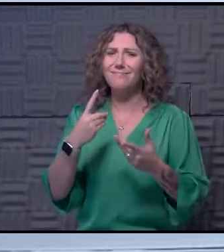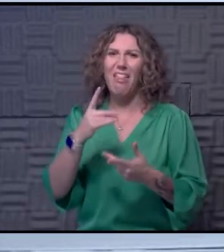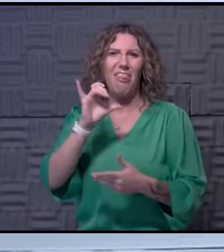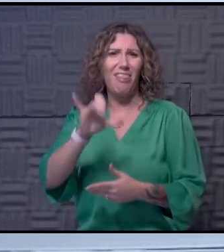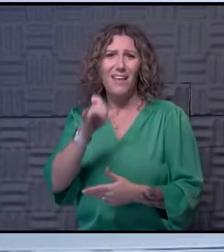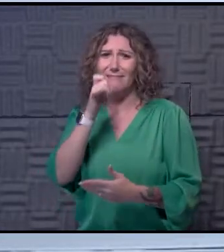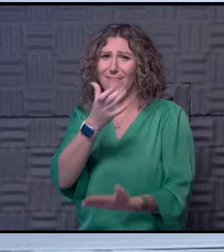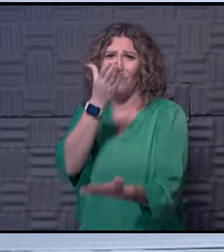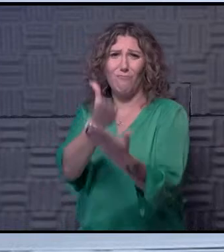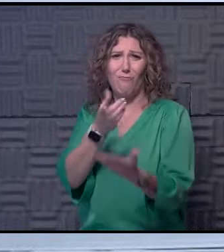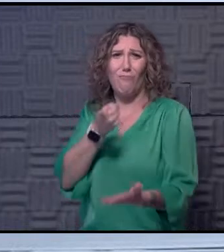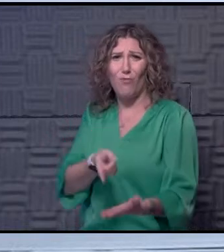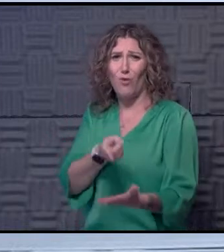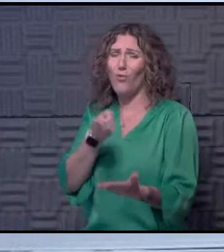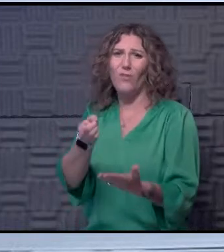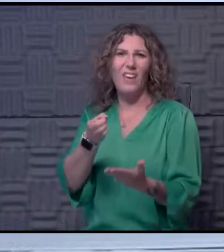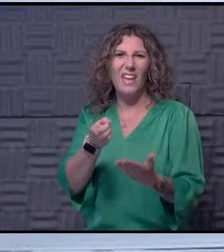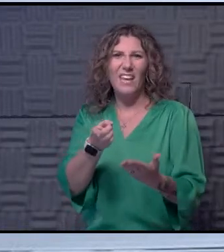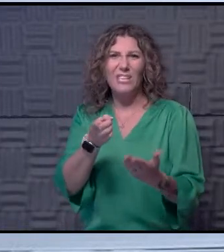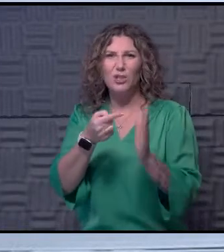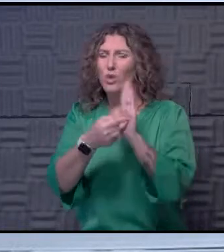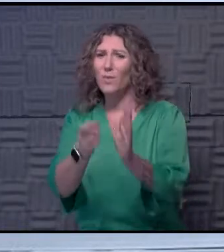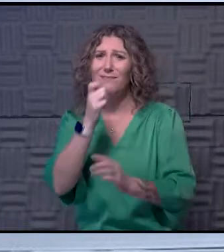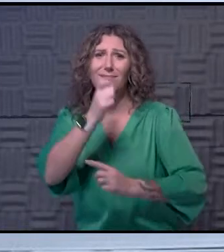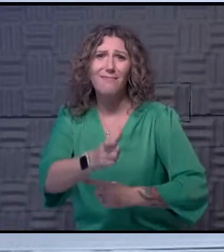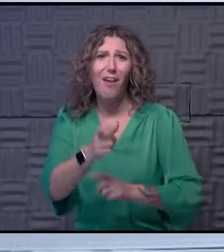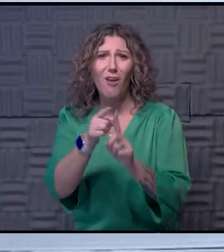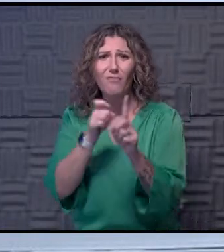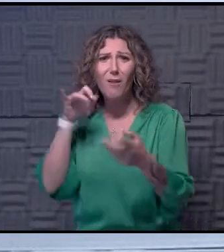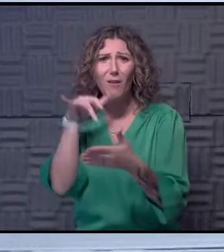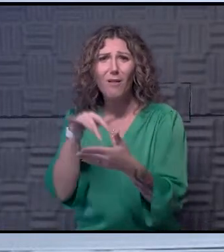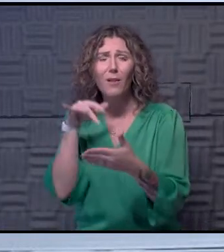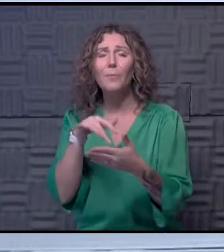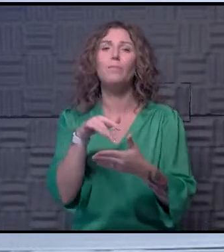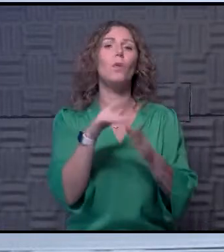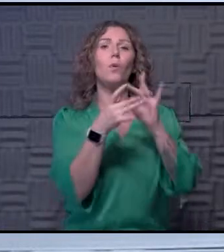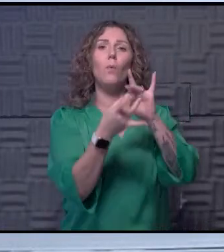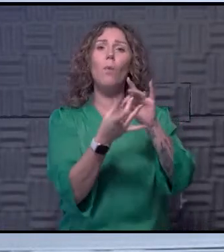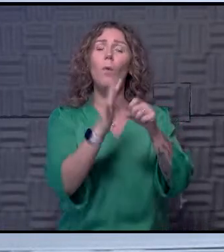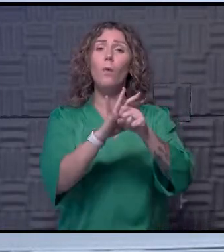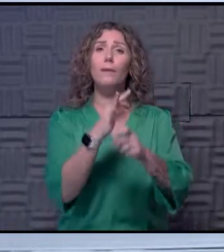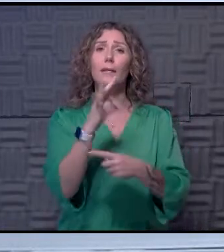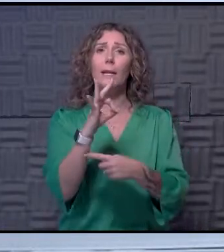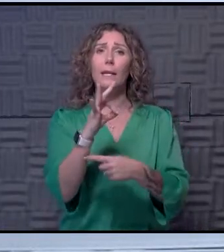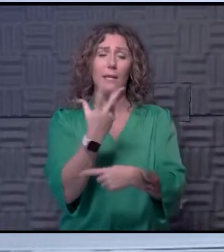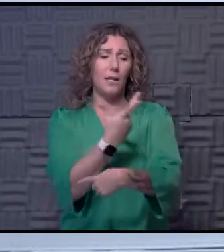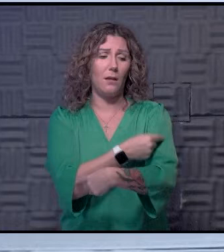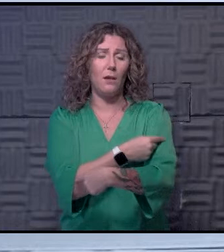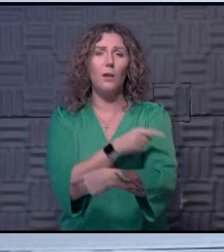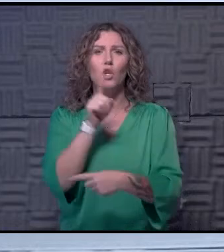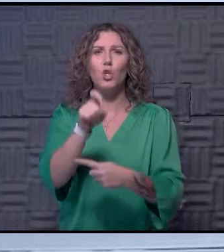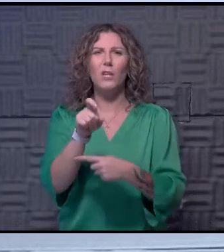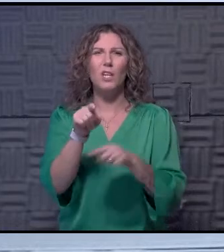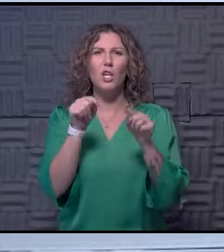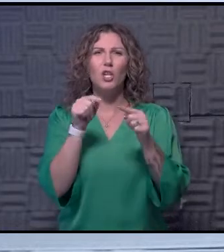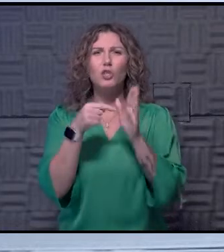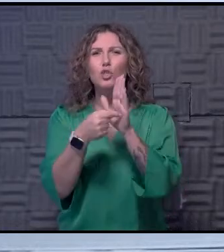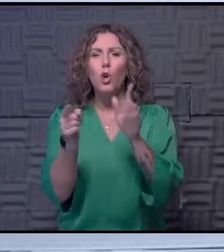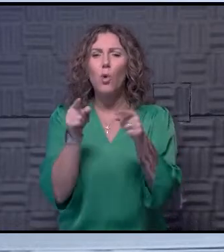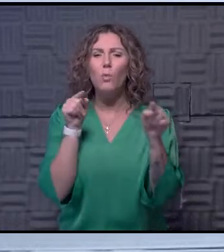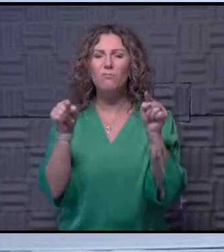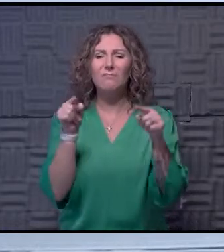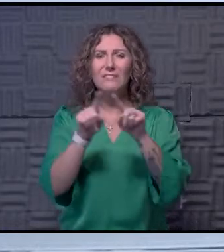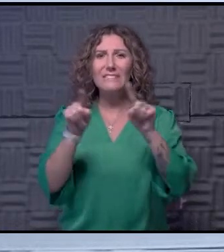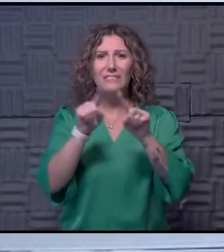CDC studies. When we're talking about the COVID-19 vaccine, I think it's important to distinguish audiences a little bit differently from